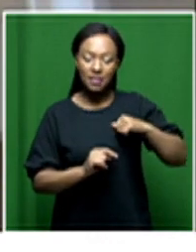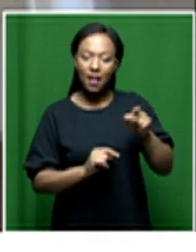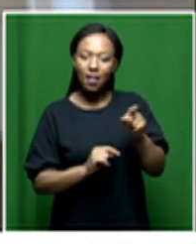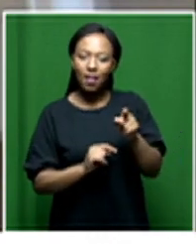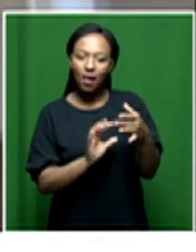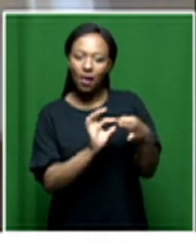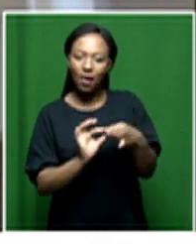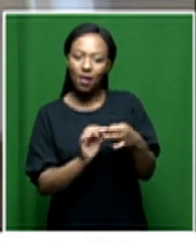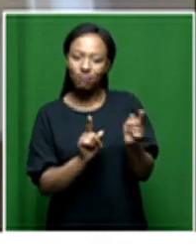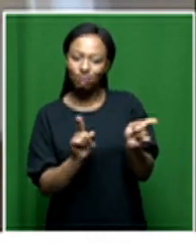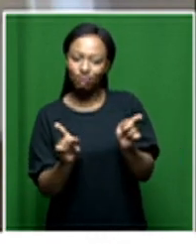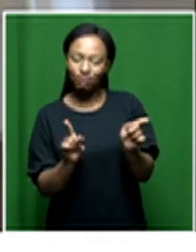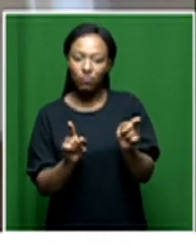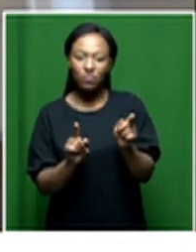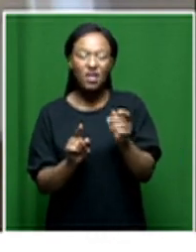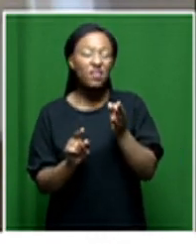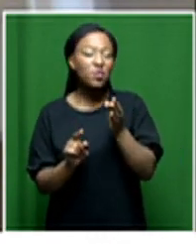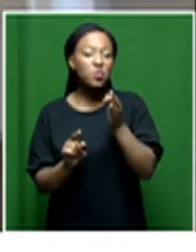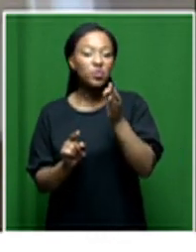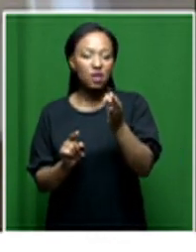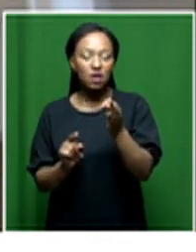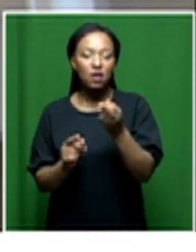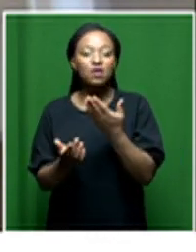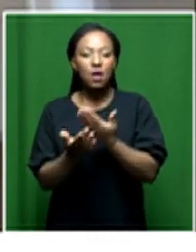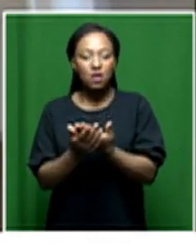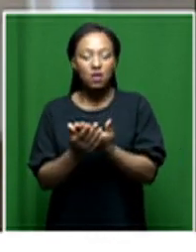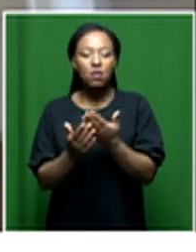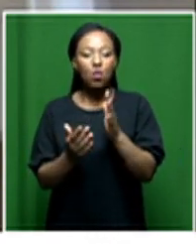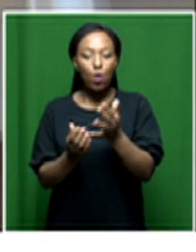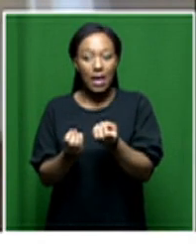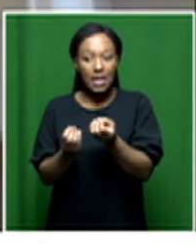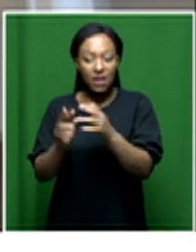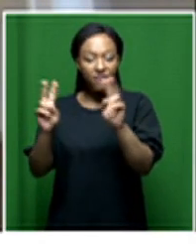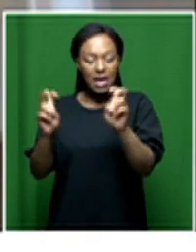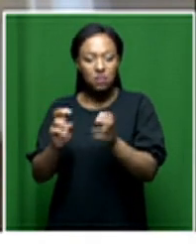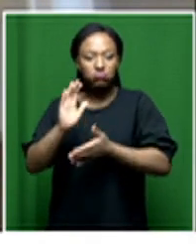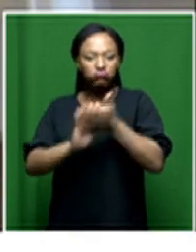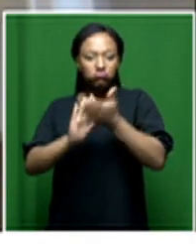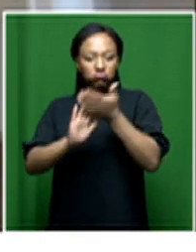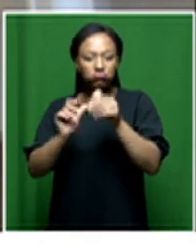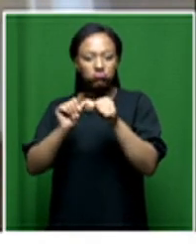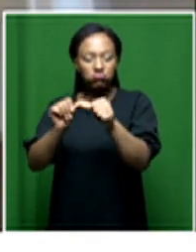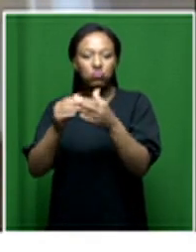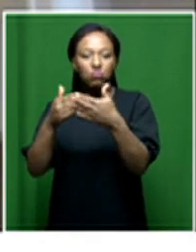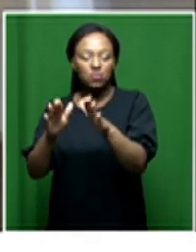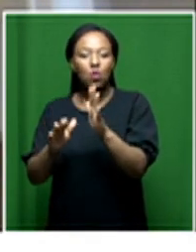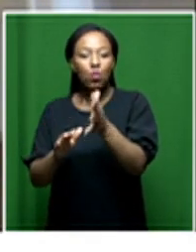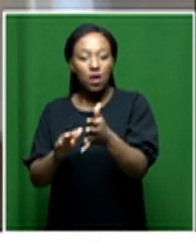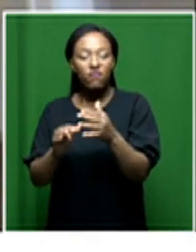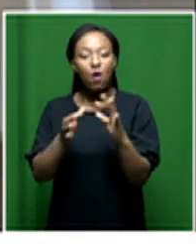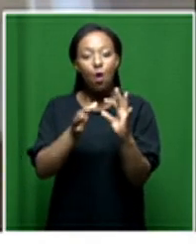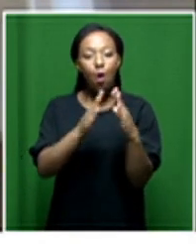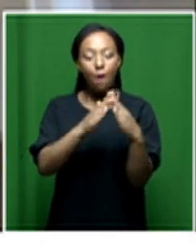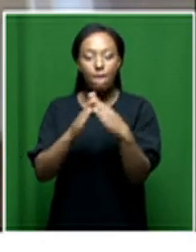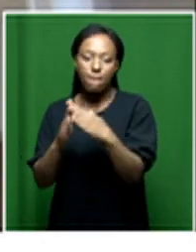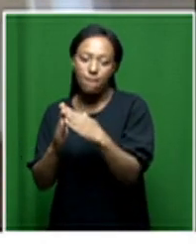themselves in the very near future will be able to offer uncapped electricity usage for residential households.